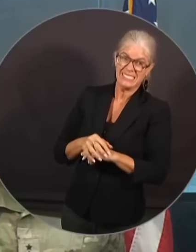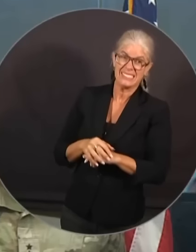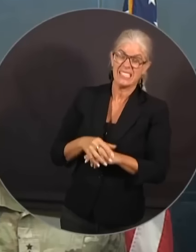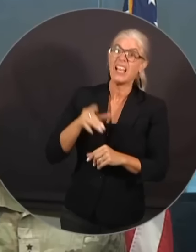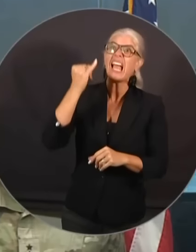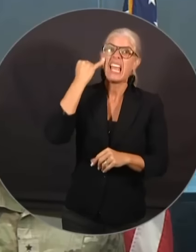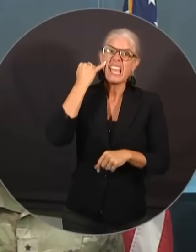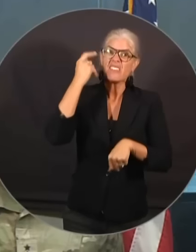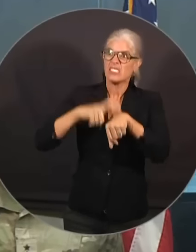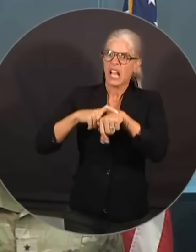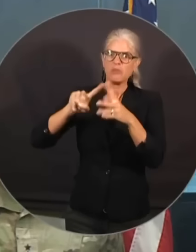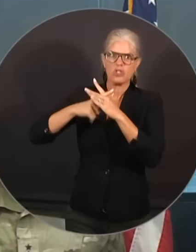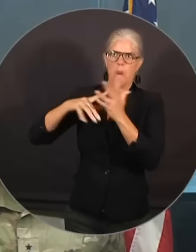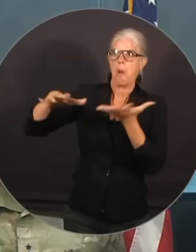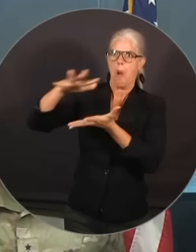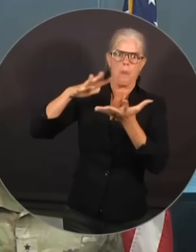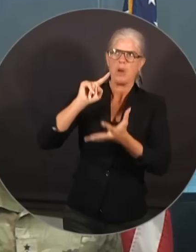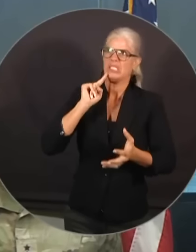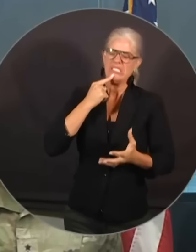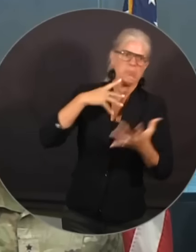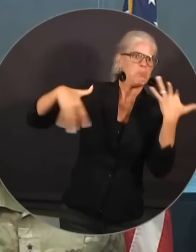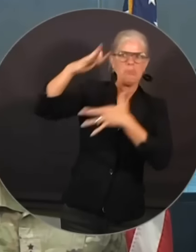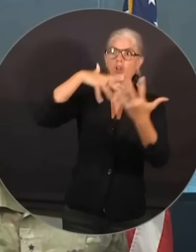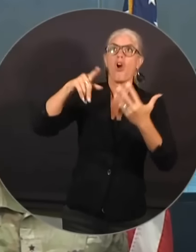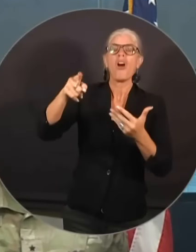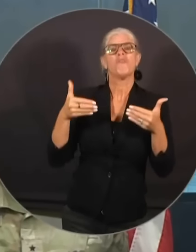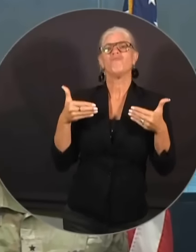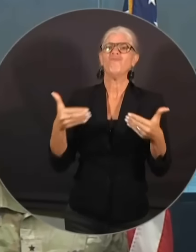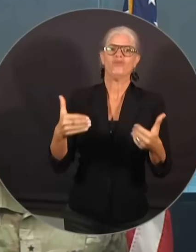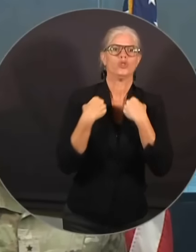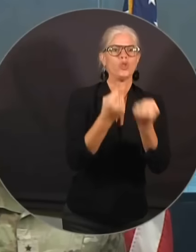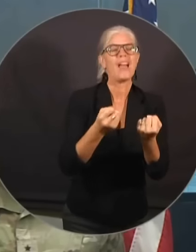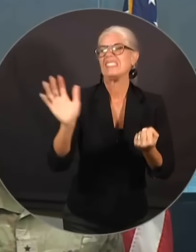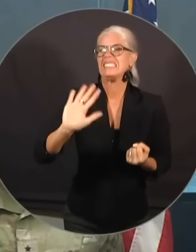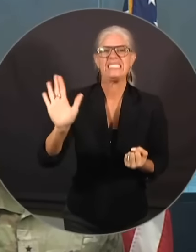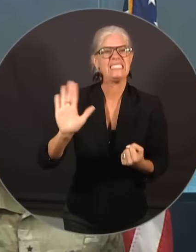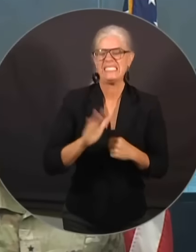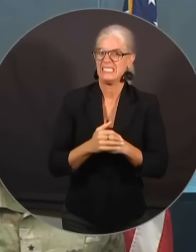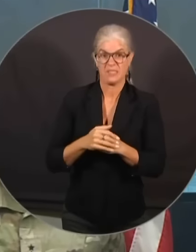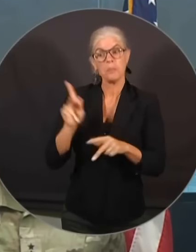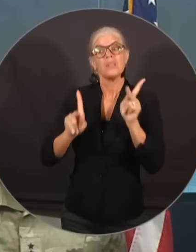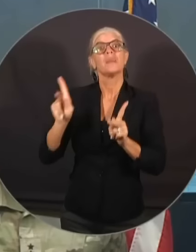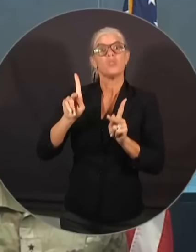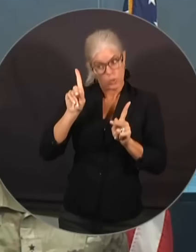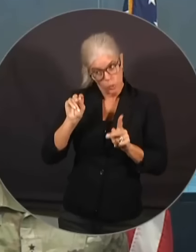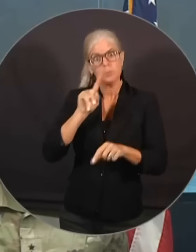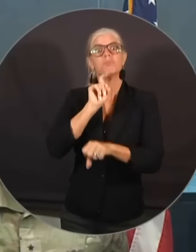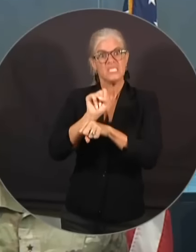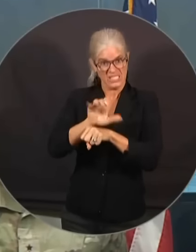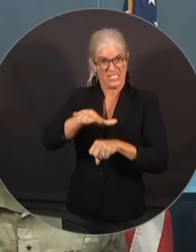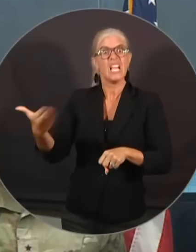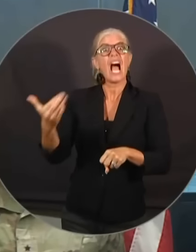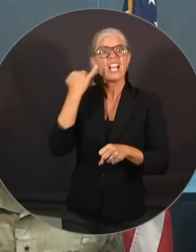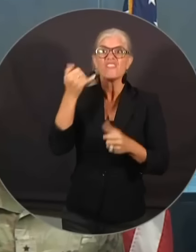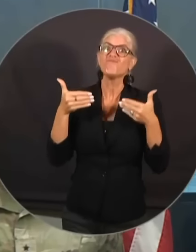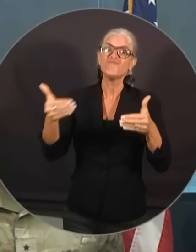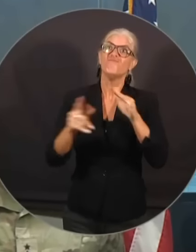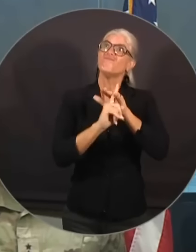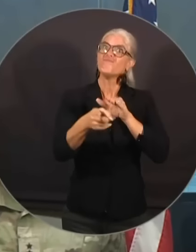is very hazardous. That does produce fatalities when people do that in the middle of the storm. If you are sheltering at